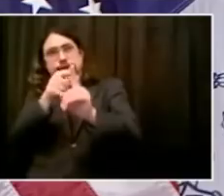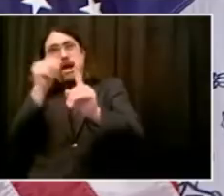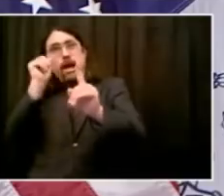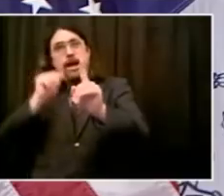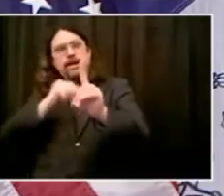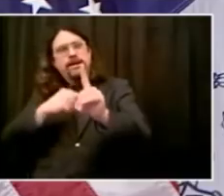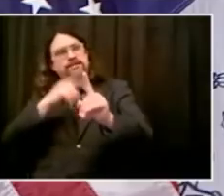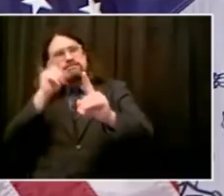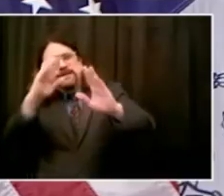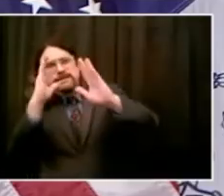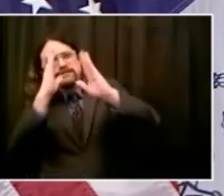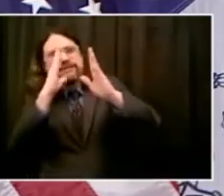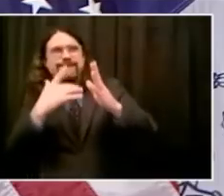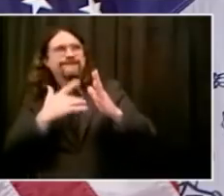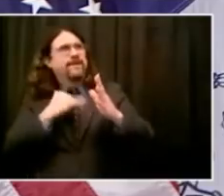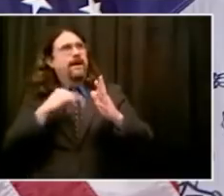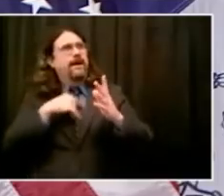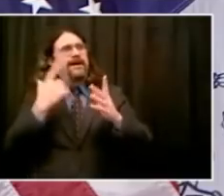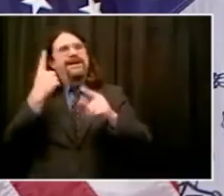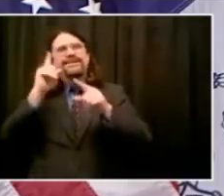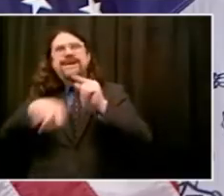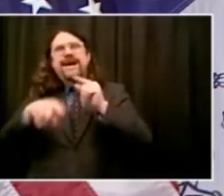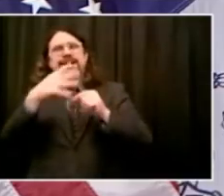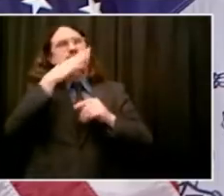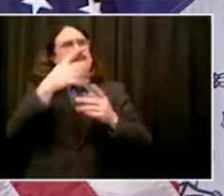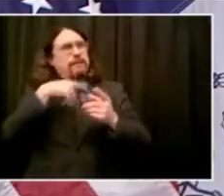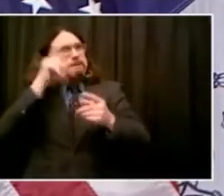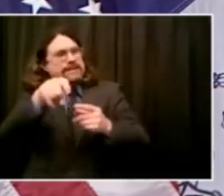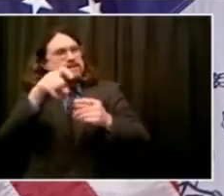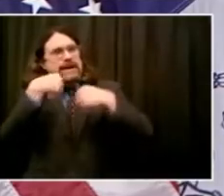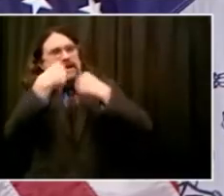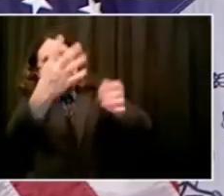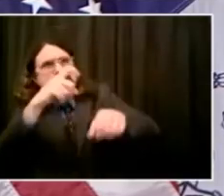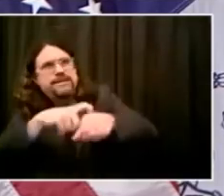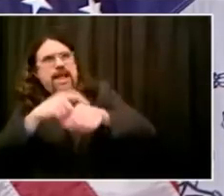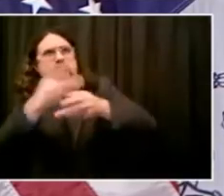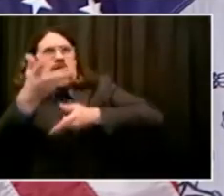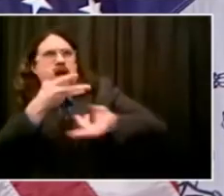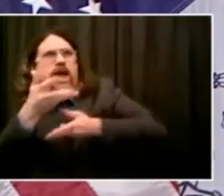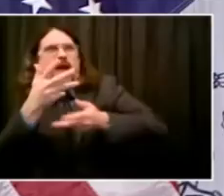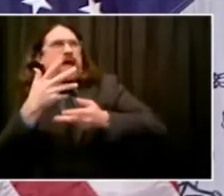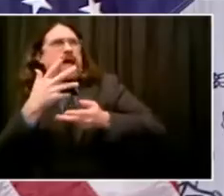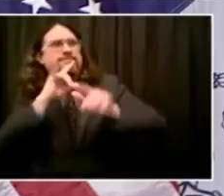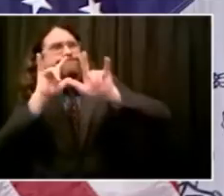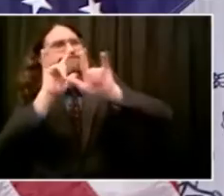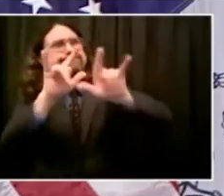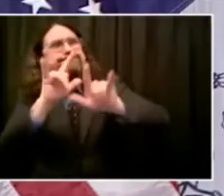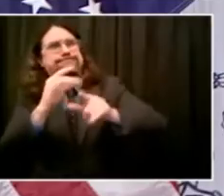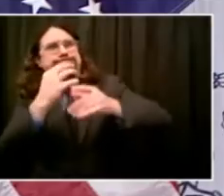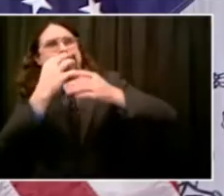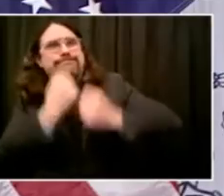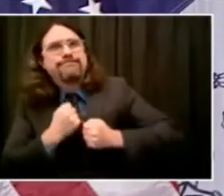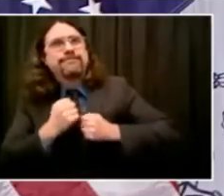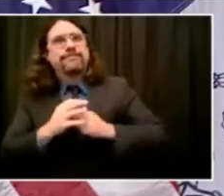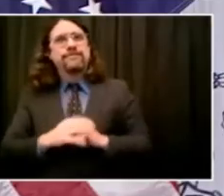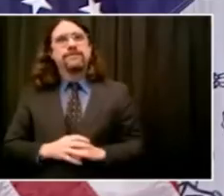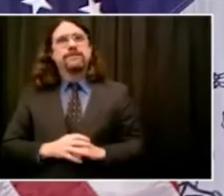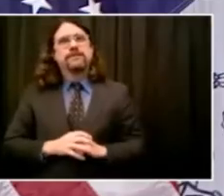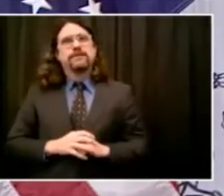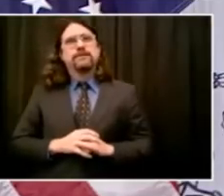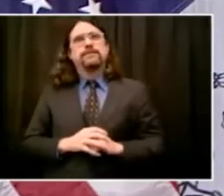families aren't in a position to have that closeness and that connection, you know, how can we set up a more compassionate